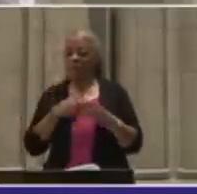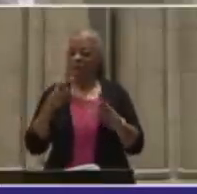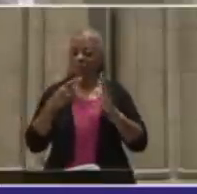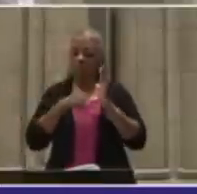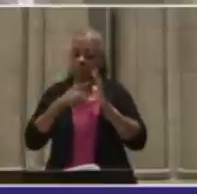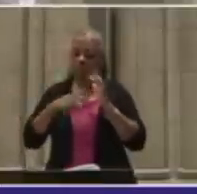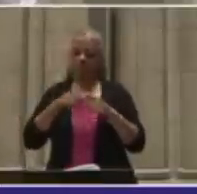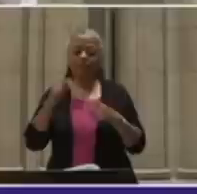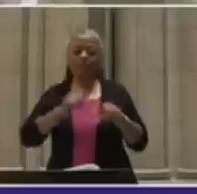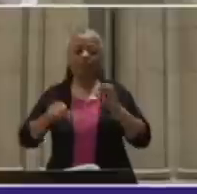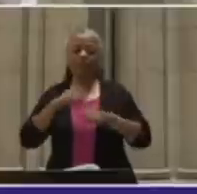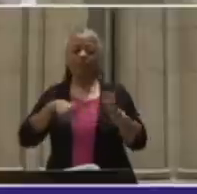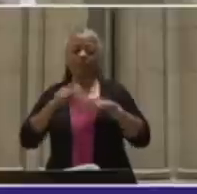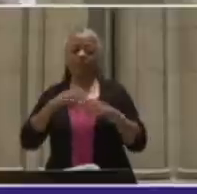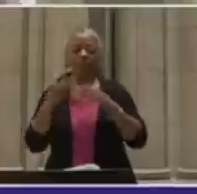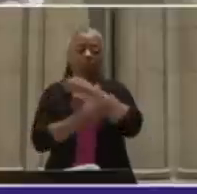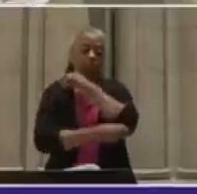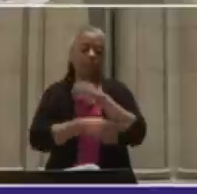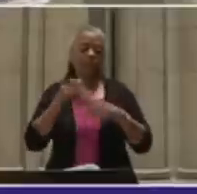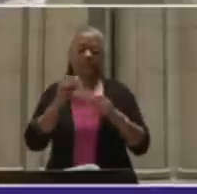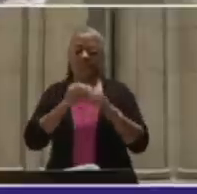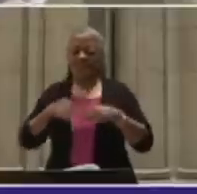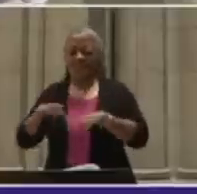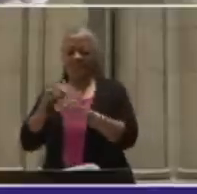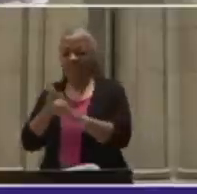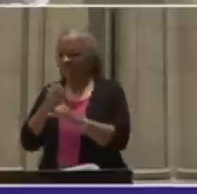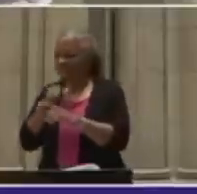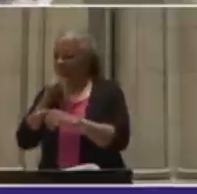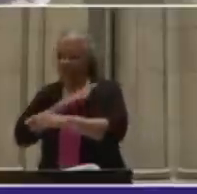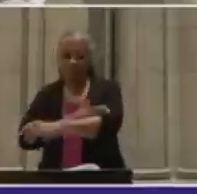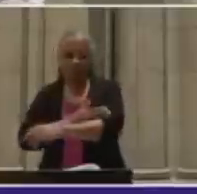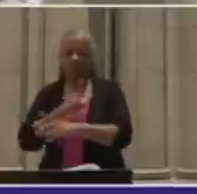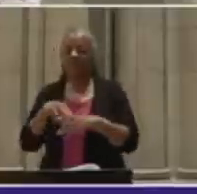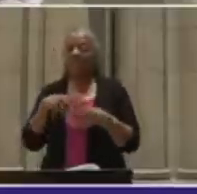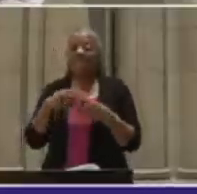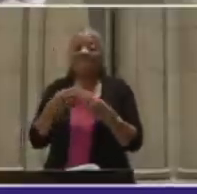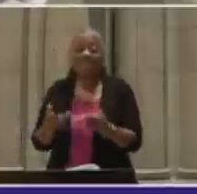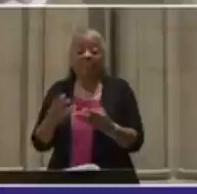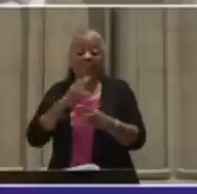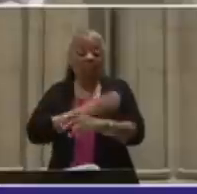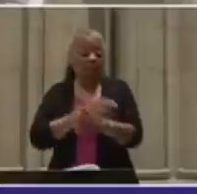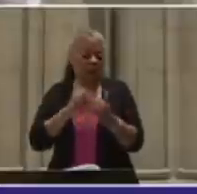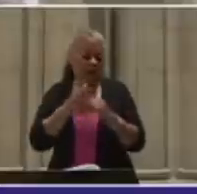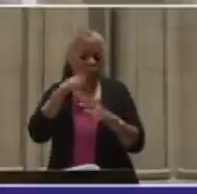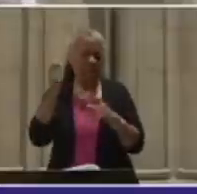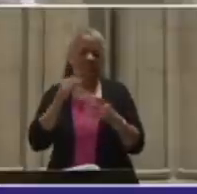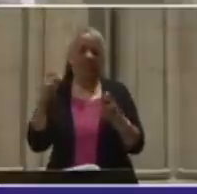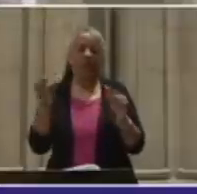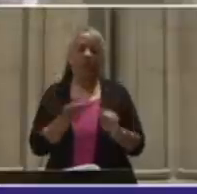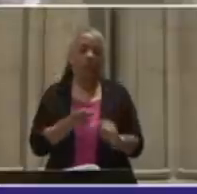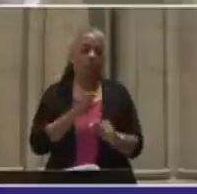that come from racism and poverty, that the virus is not that powerful in and of itself, but it's given power because of the wounds created